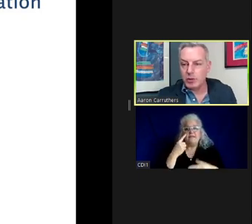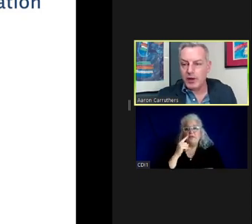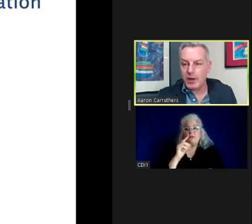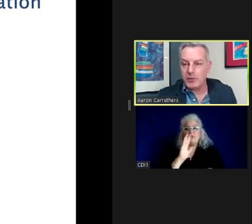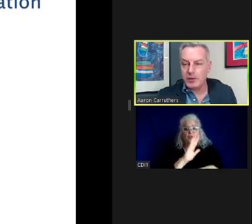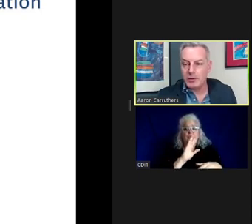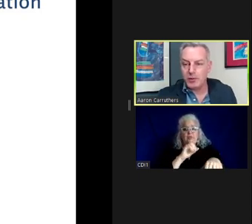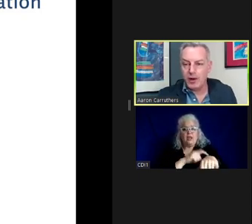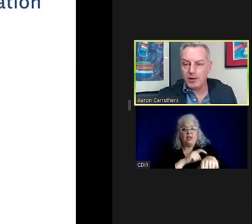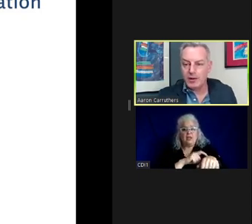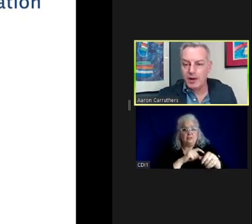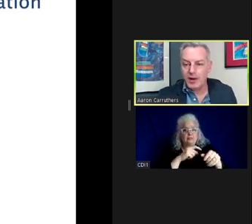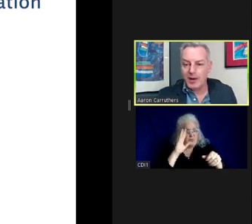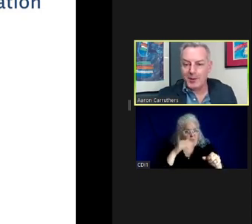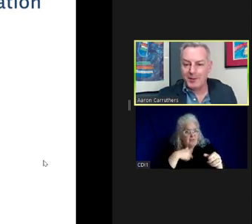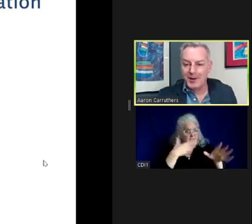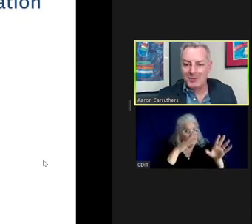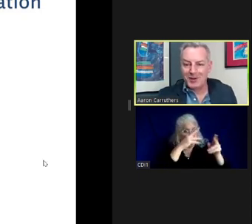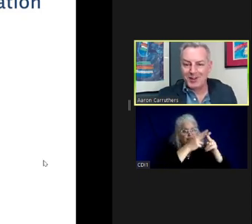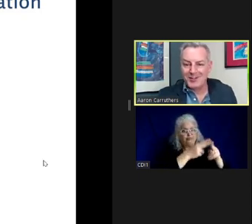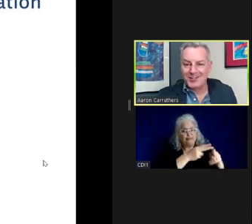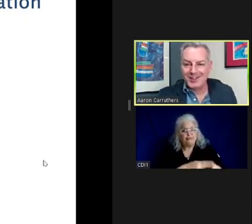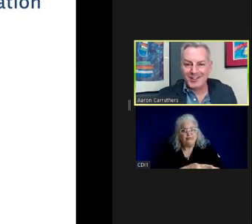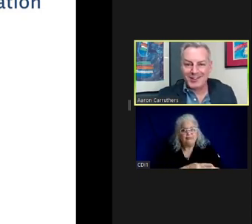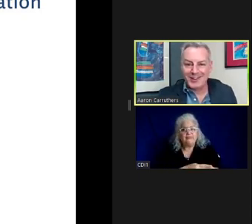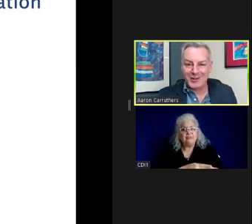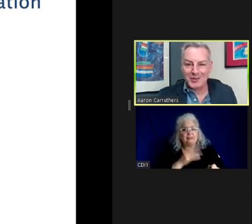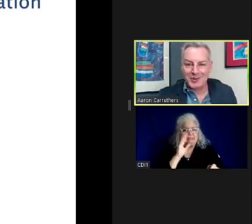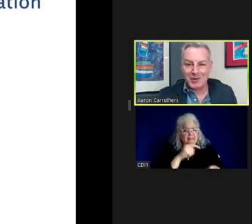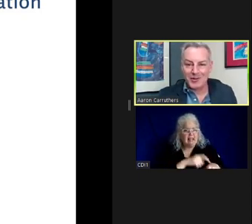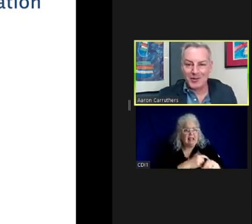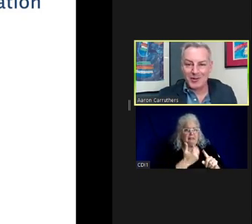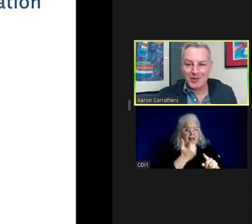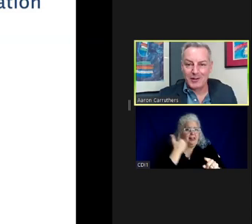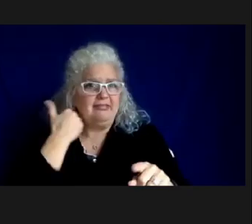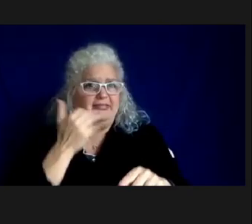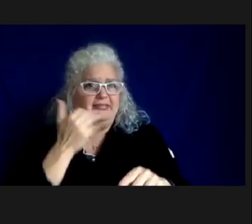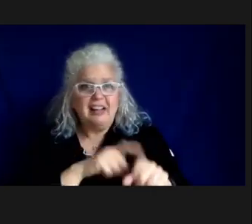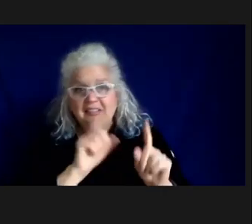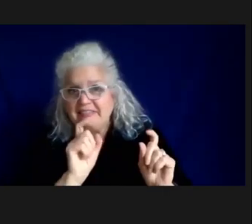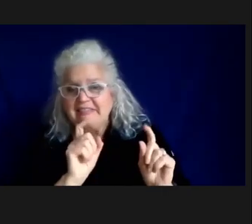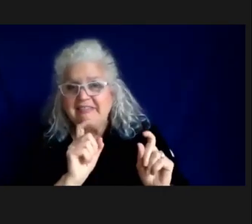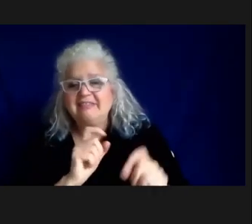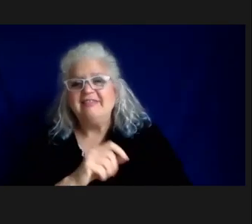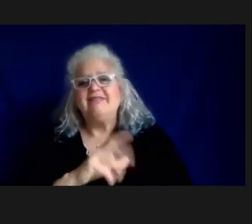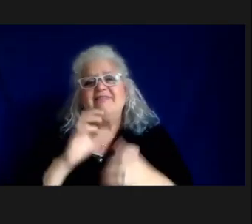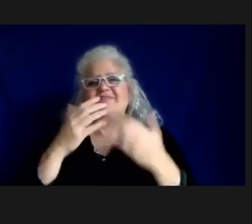took more time than you wanted, but thank you so much.